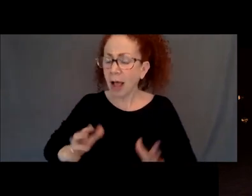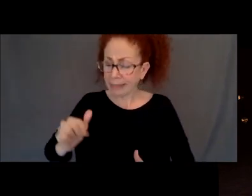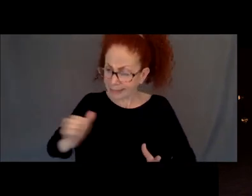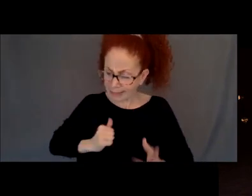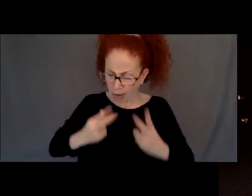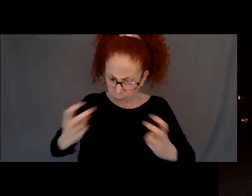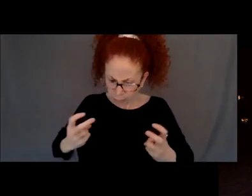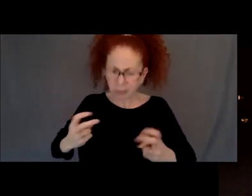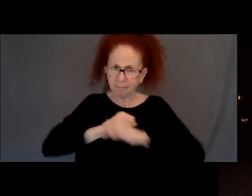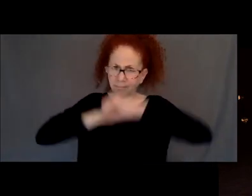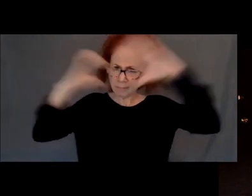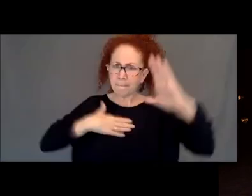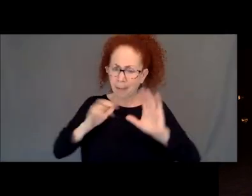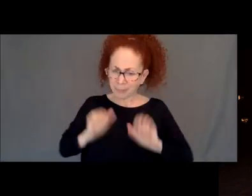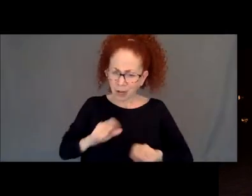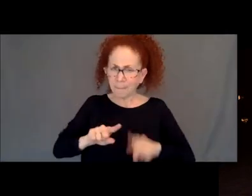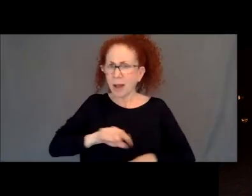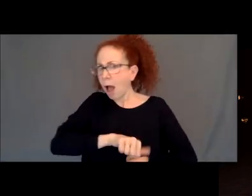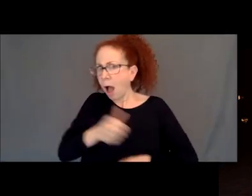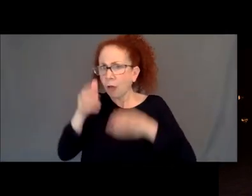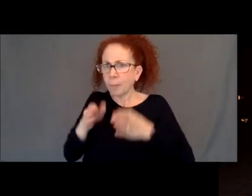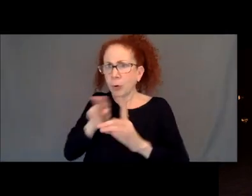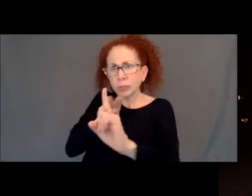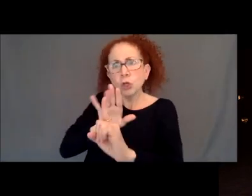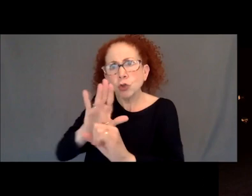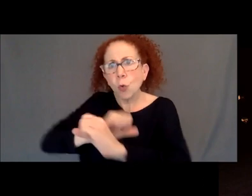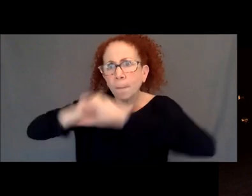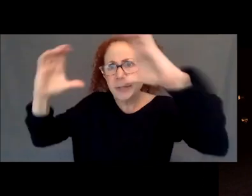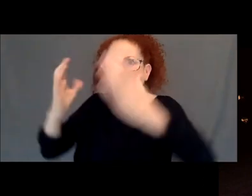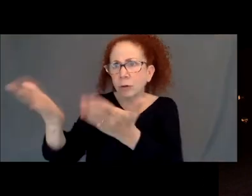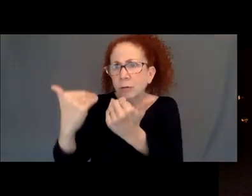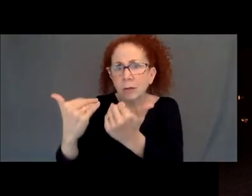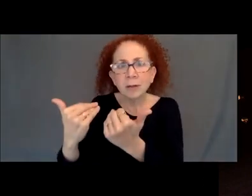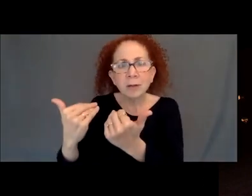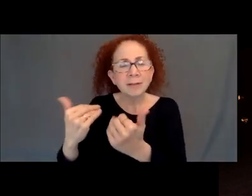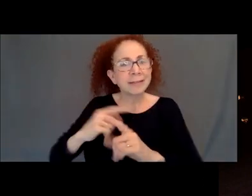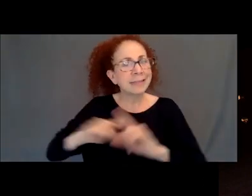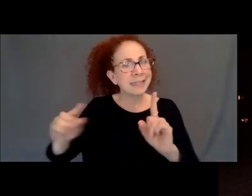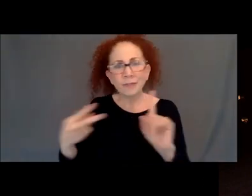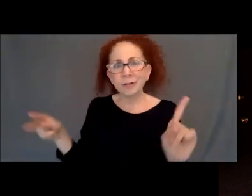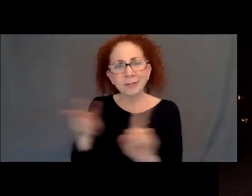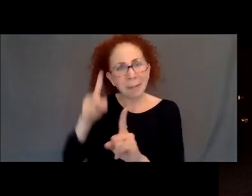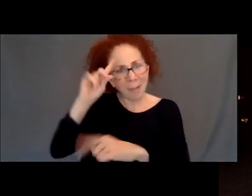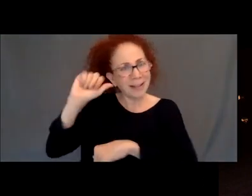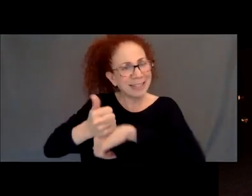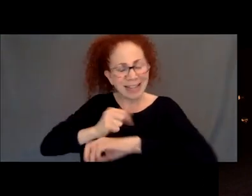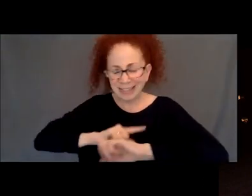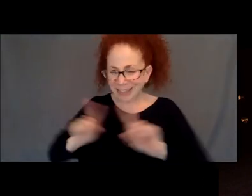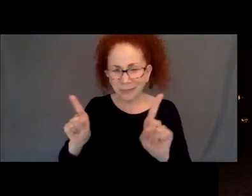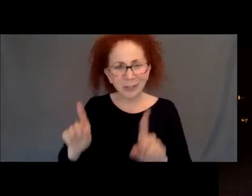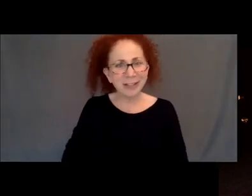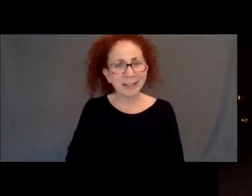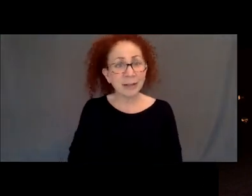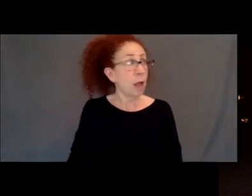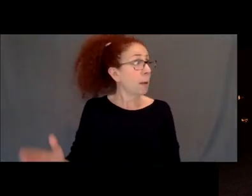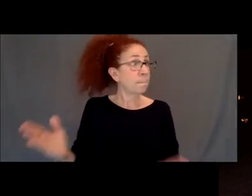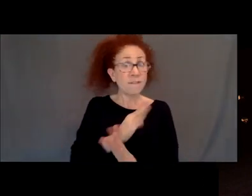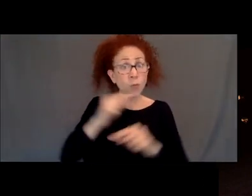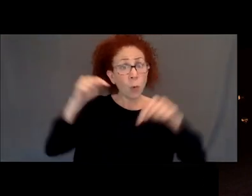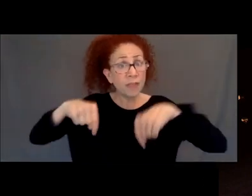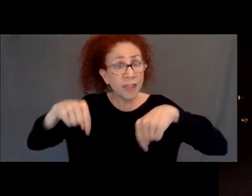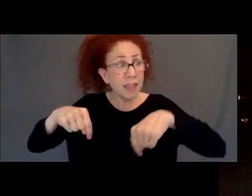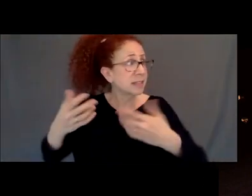own potential, but to tap in and see somebody else's, you have to adopt a completely different mindset. Because prior to Danko, I didn't really